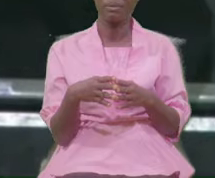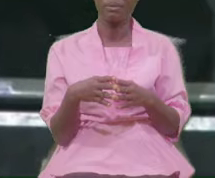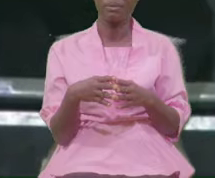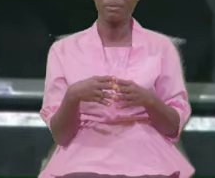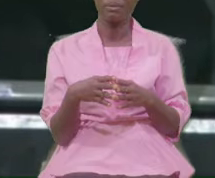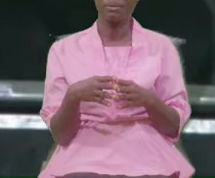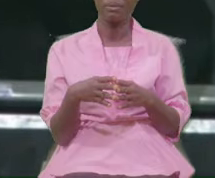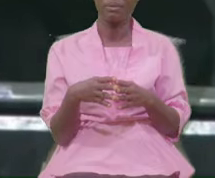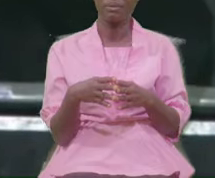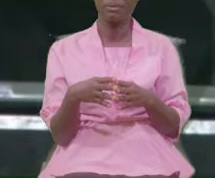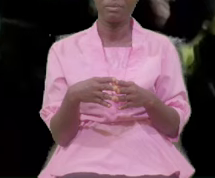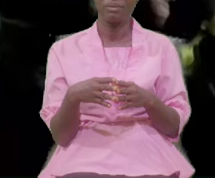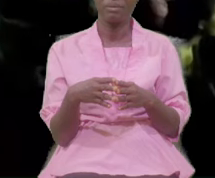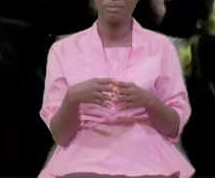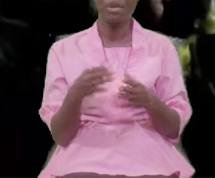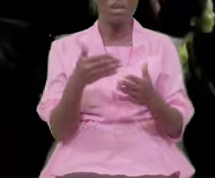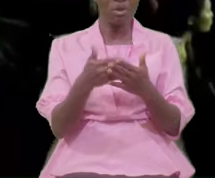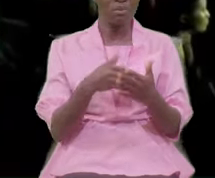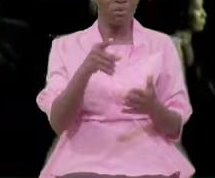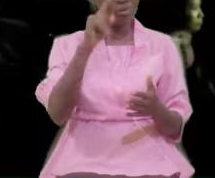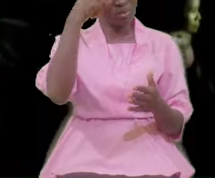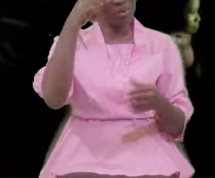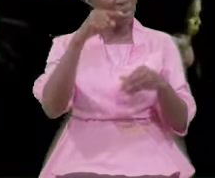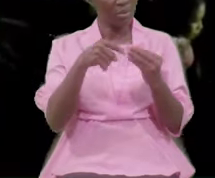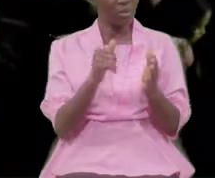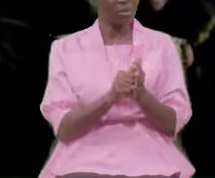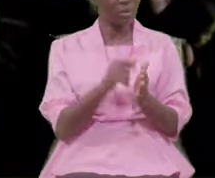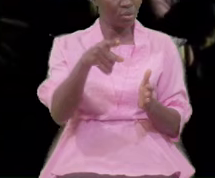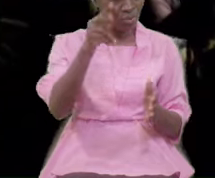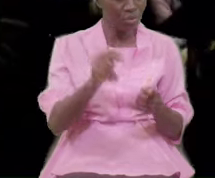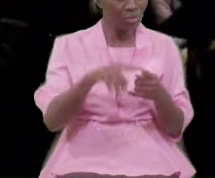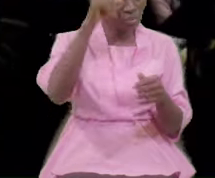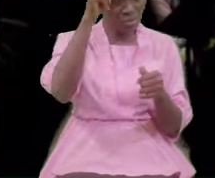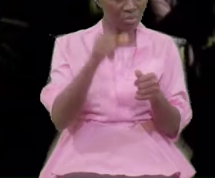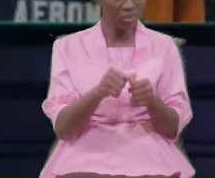before you think about that remember you about doing